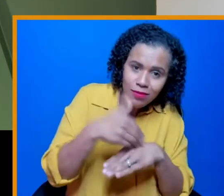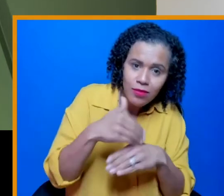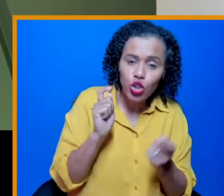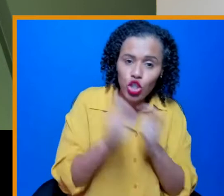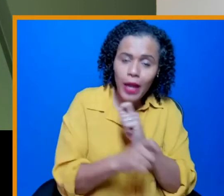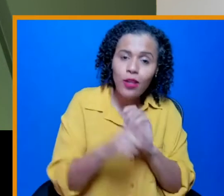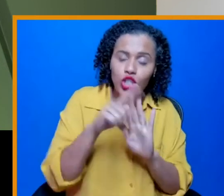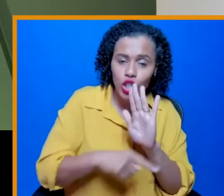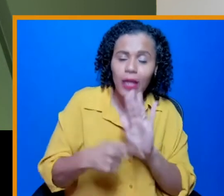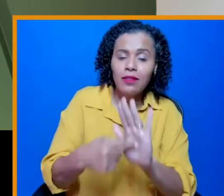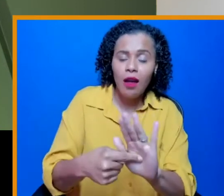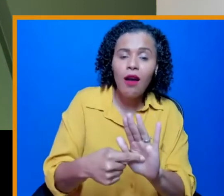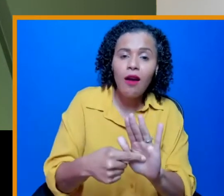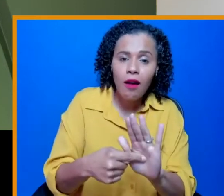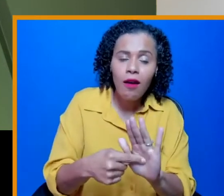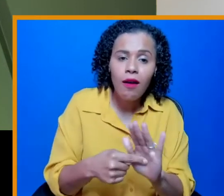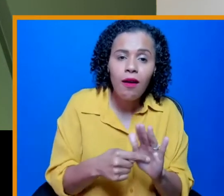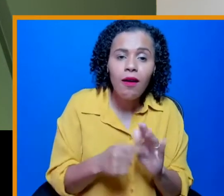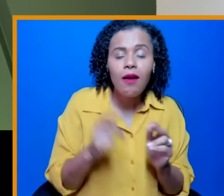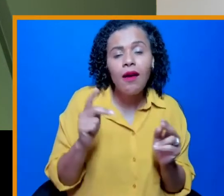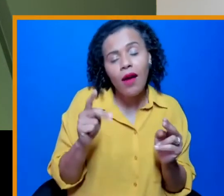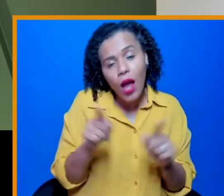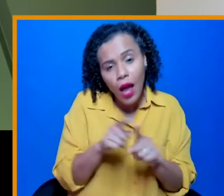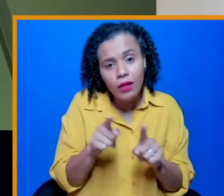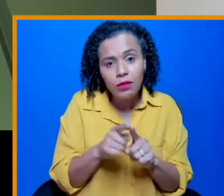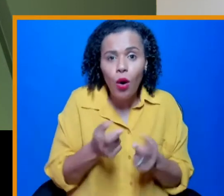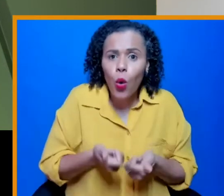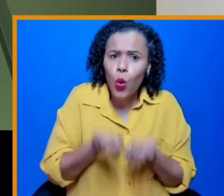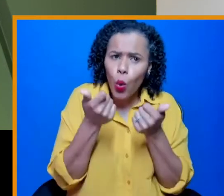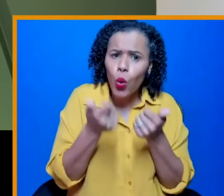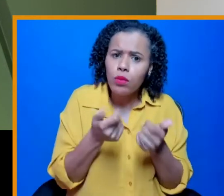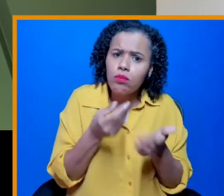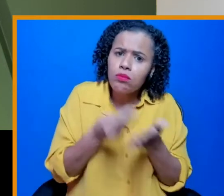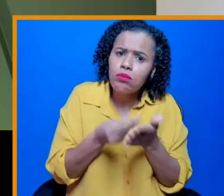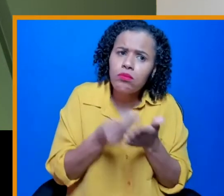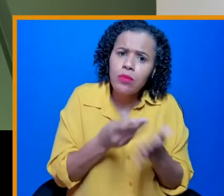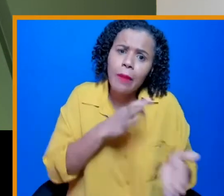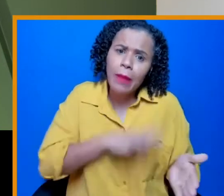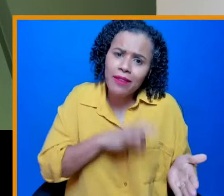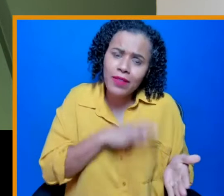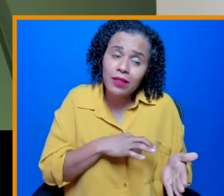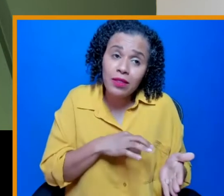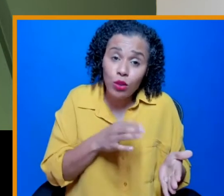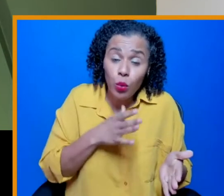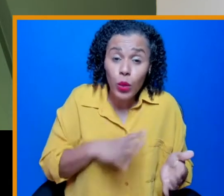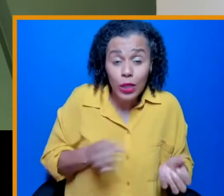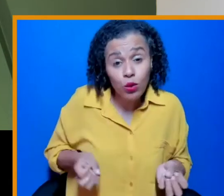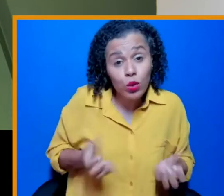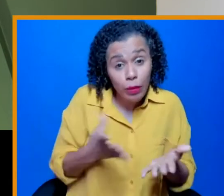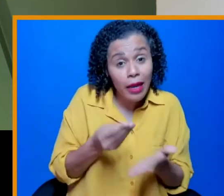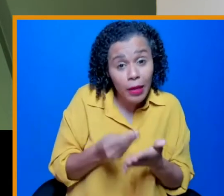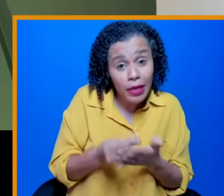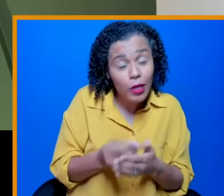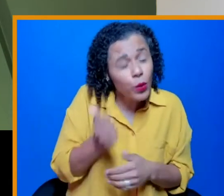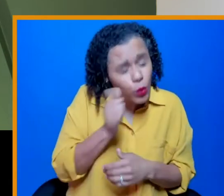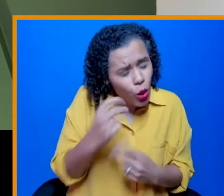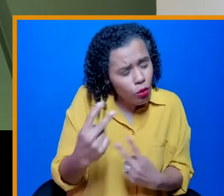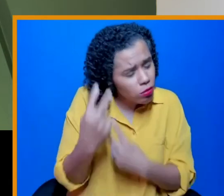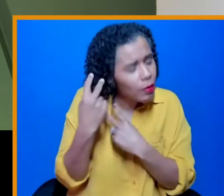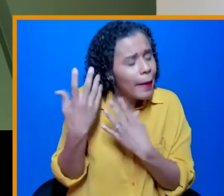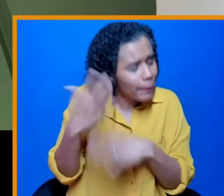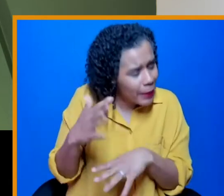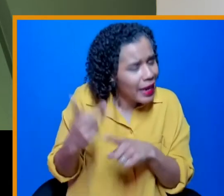flawed, but likely more expensive, set of benefits. That's going to cost money. We know, because we've done it many times before,